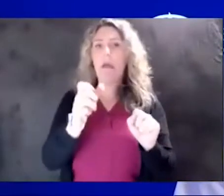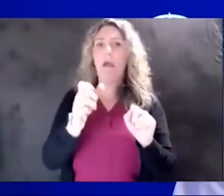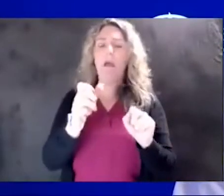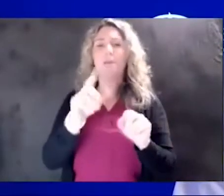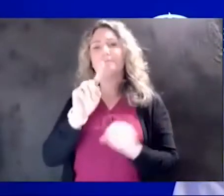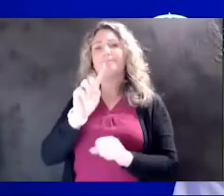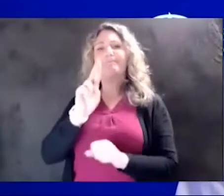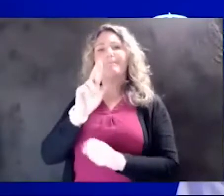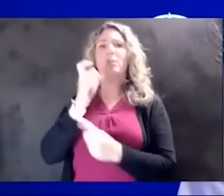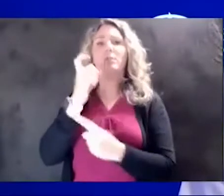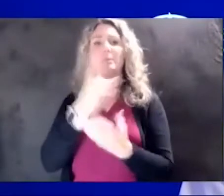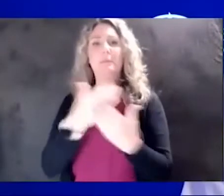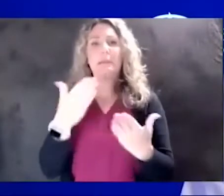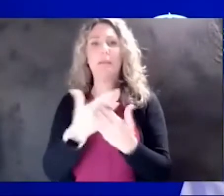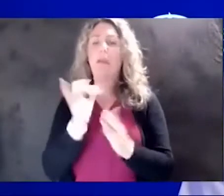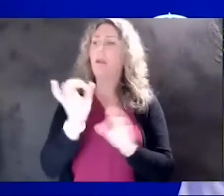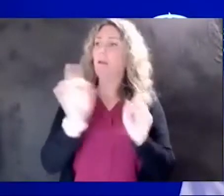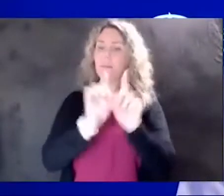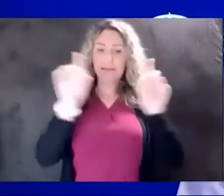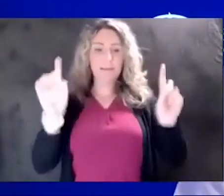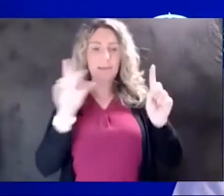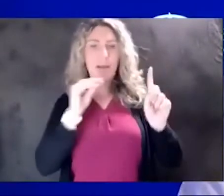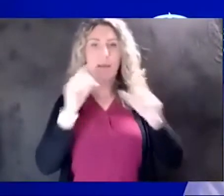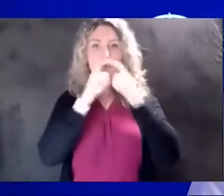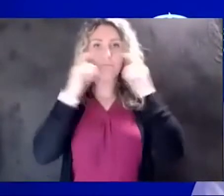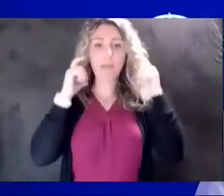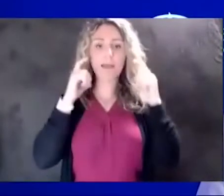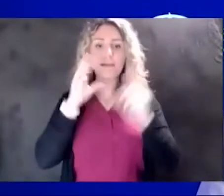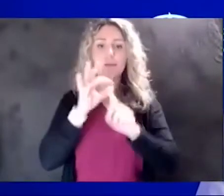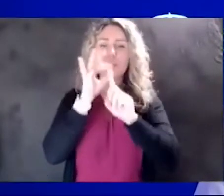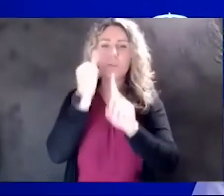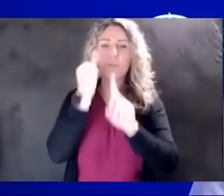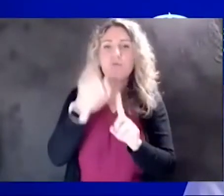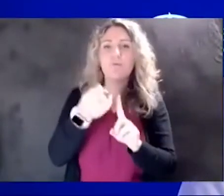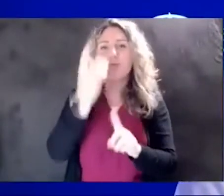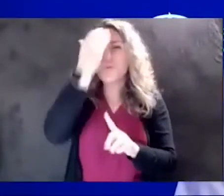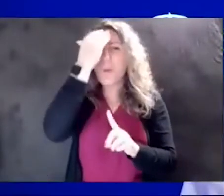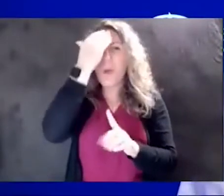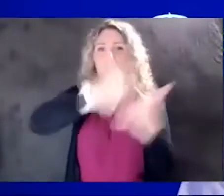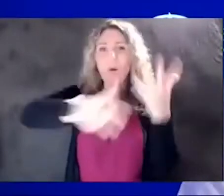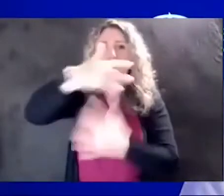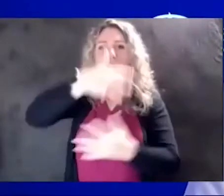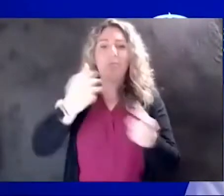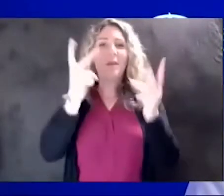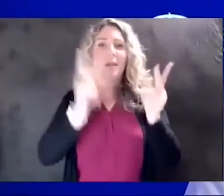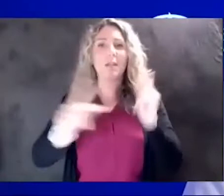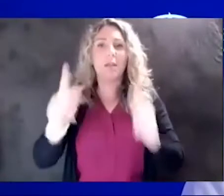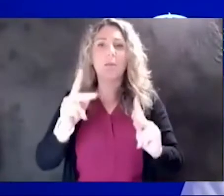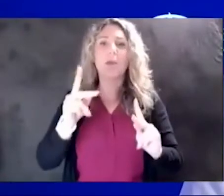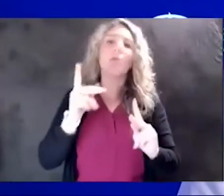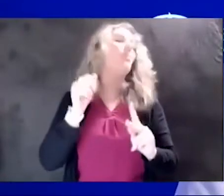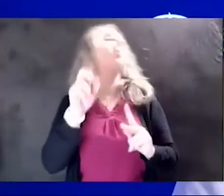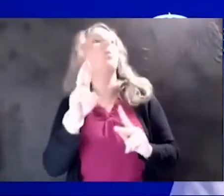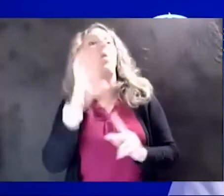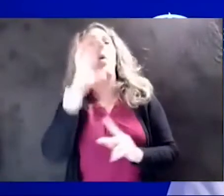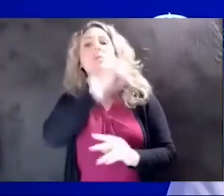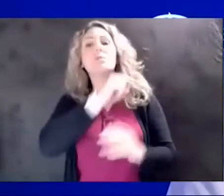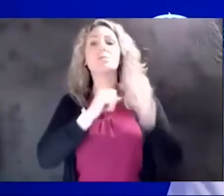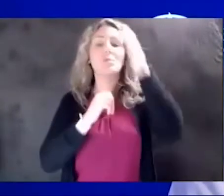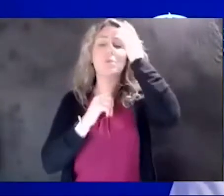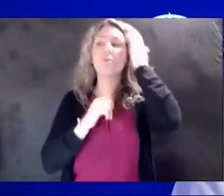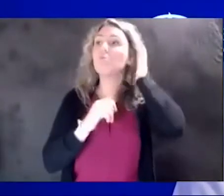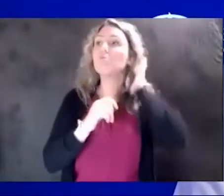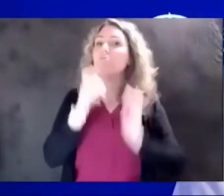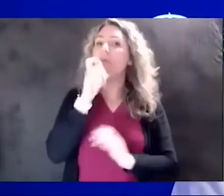such as distancing and masking, especially if you know you are going to be around a lot of people, where you have to assume not 100% of those